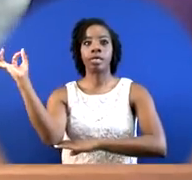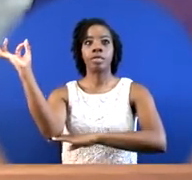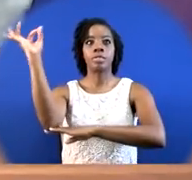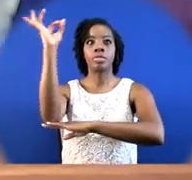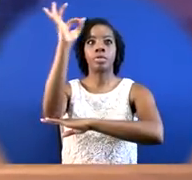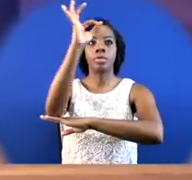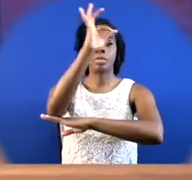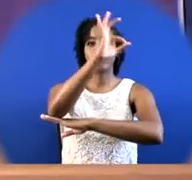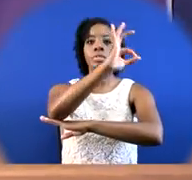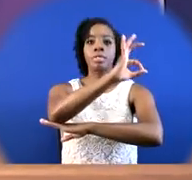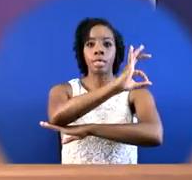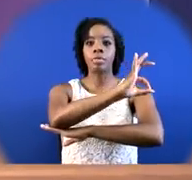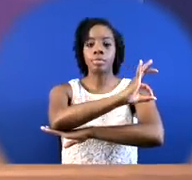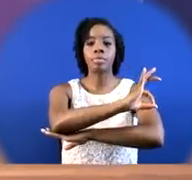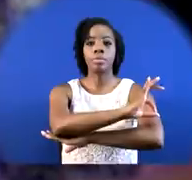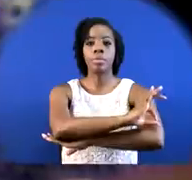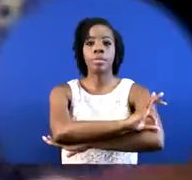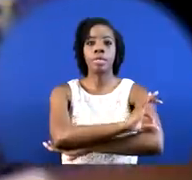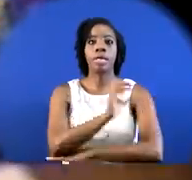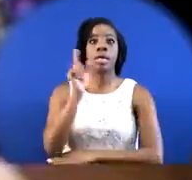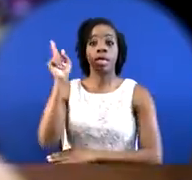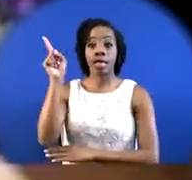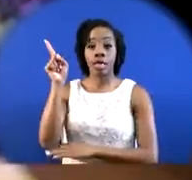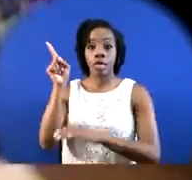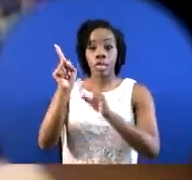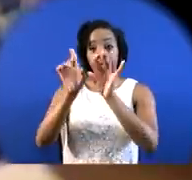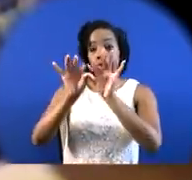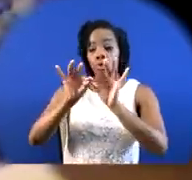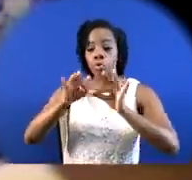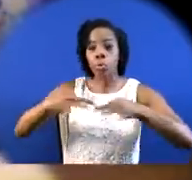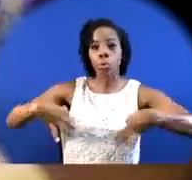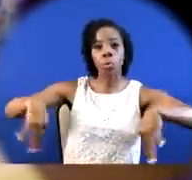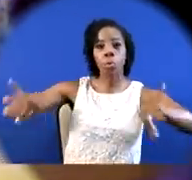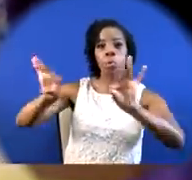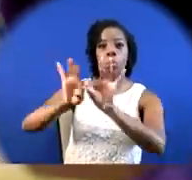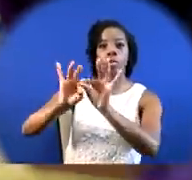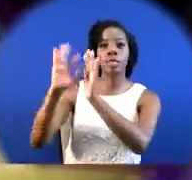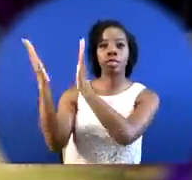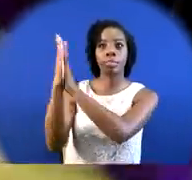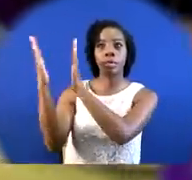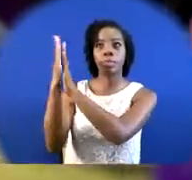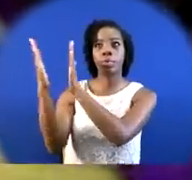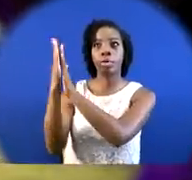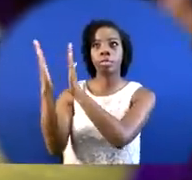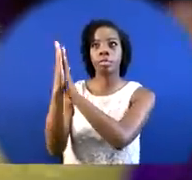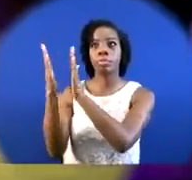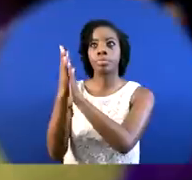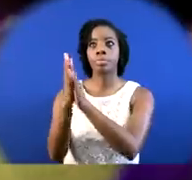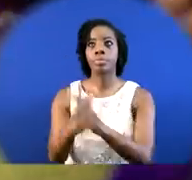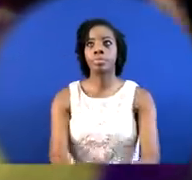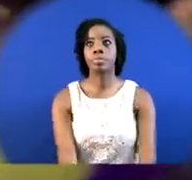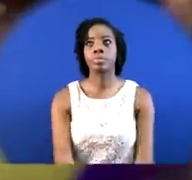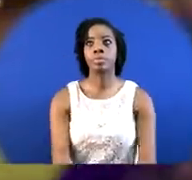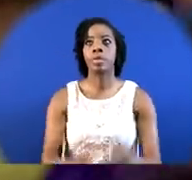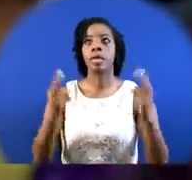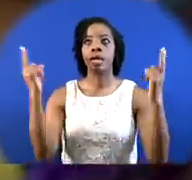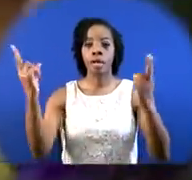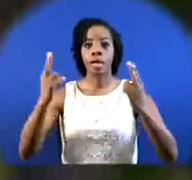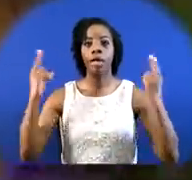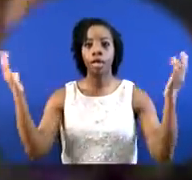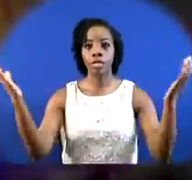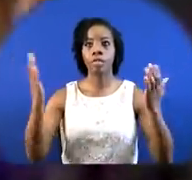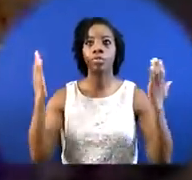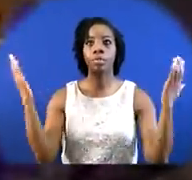until the going down of the same, he's worthy to be praised. Hallelujah.